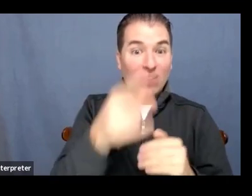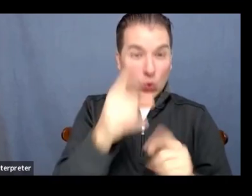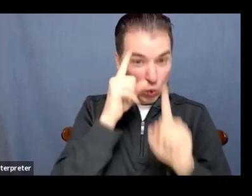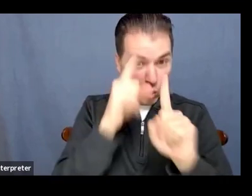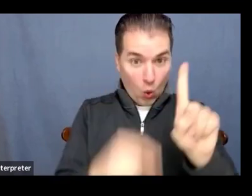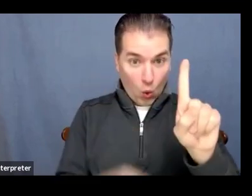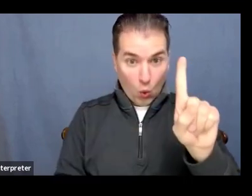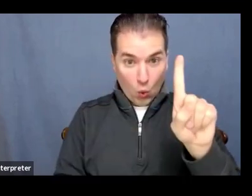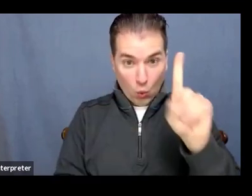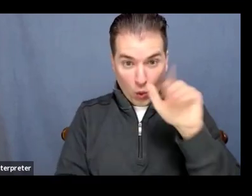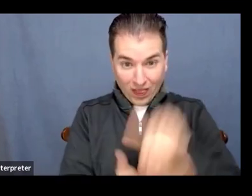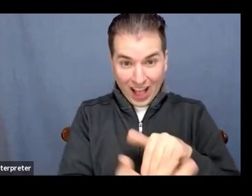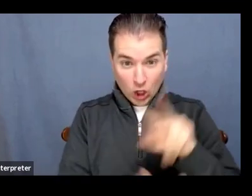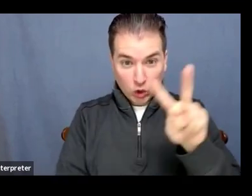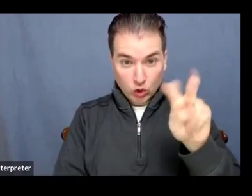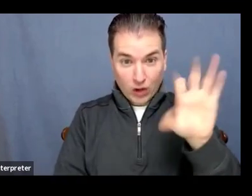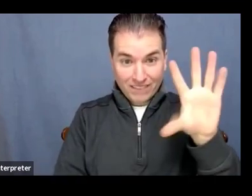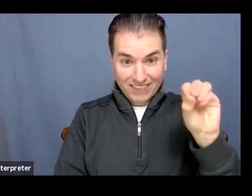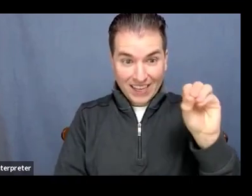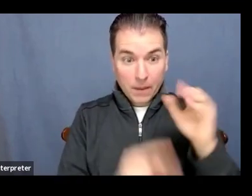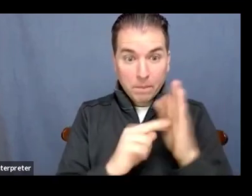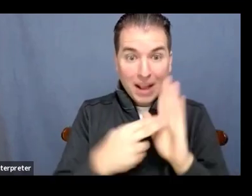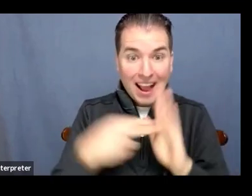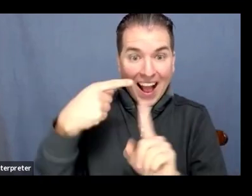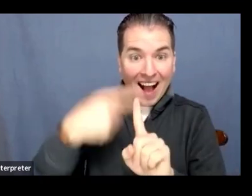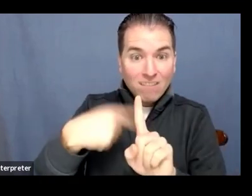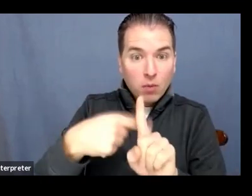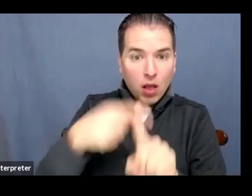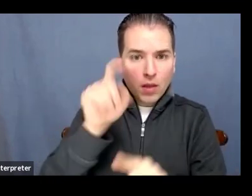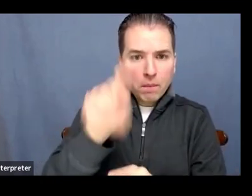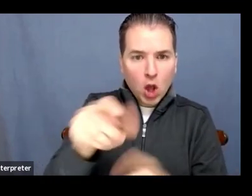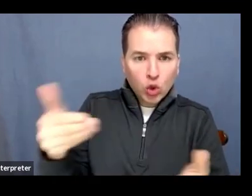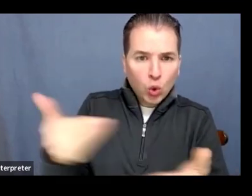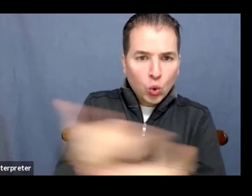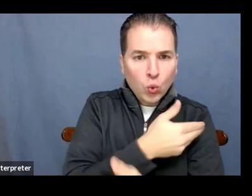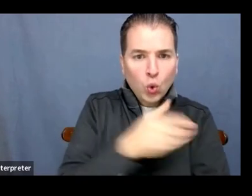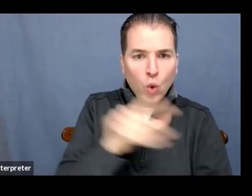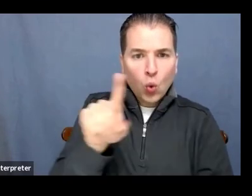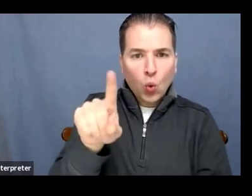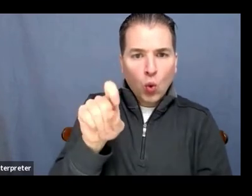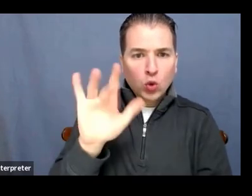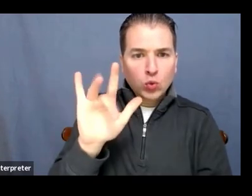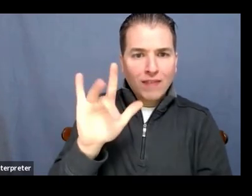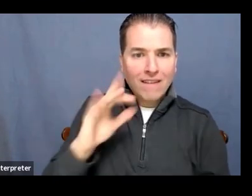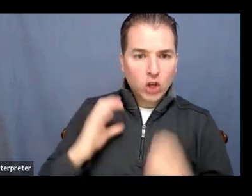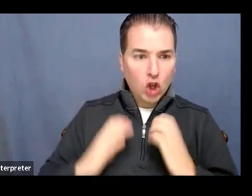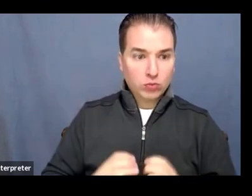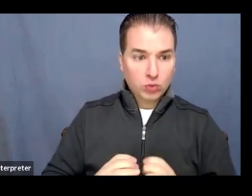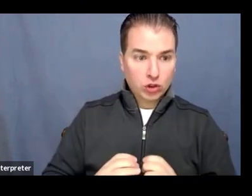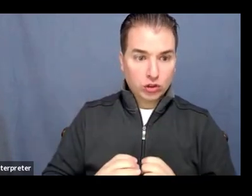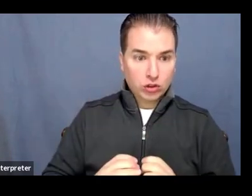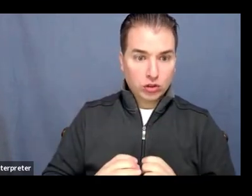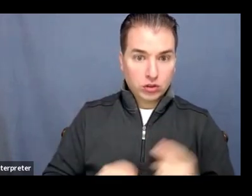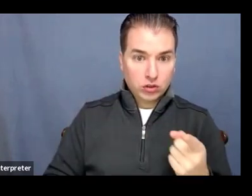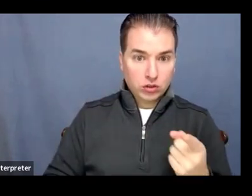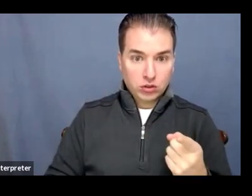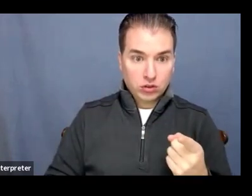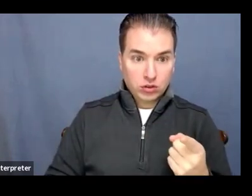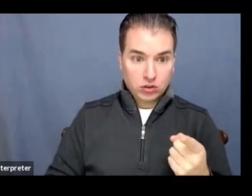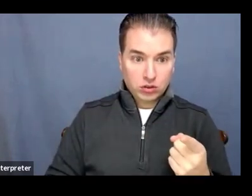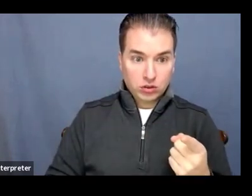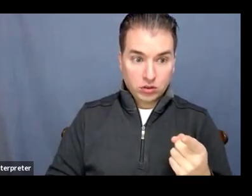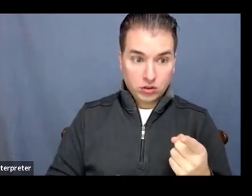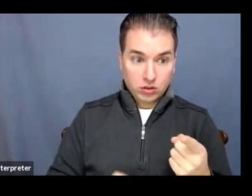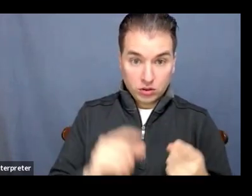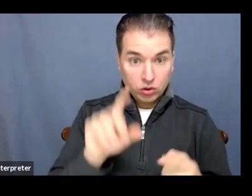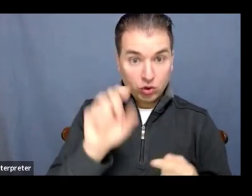That said, it's really a good time for a reality check. Can I even get 1,250 customers